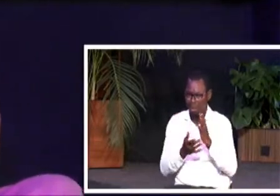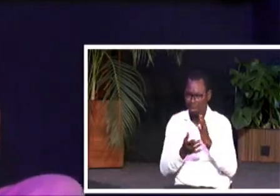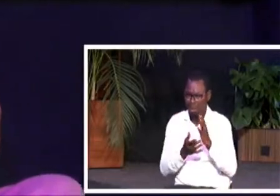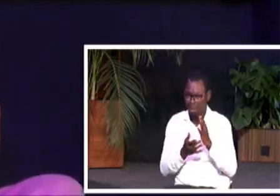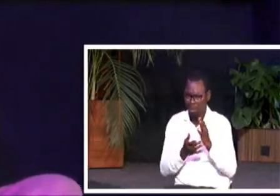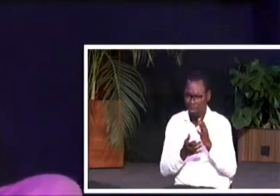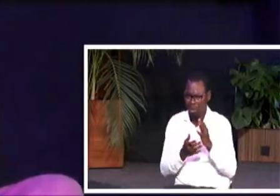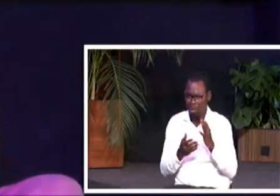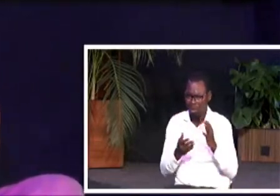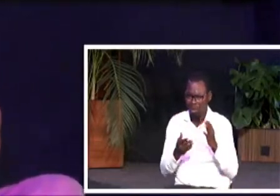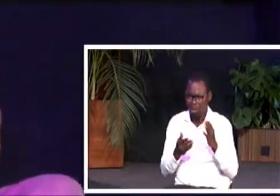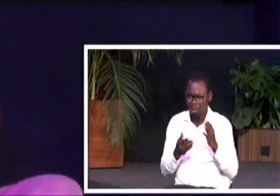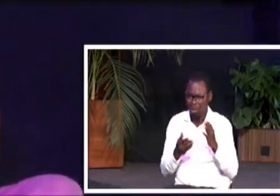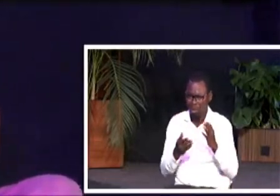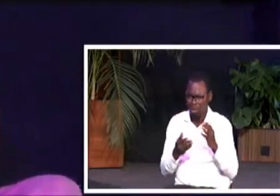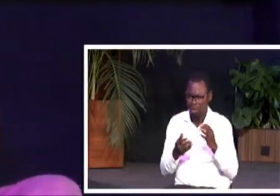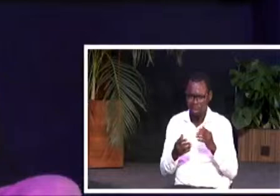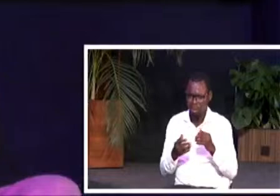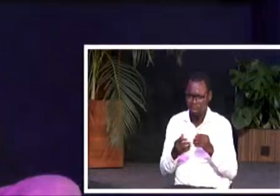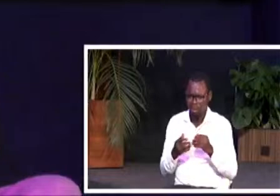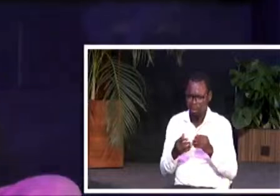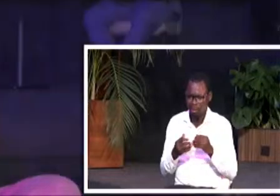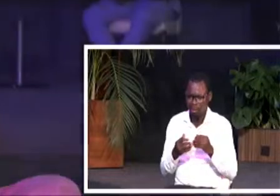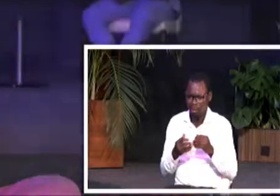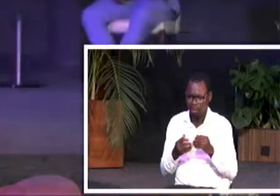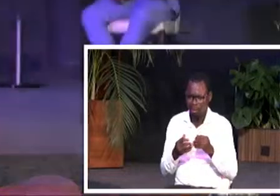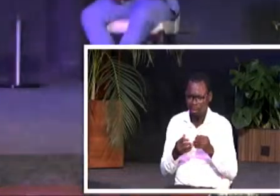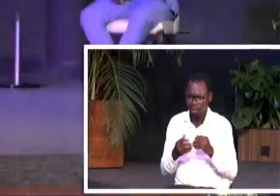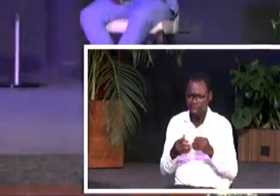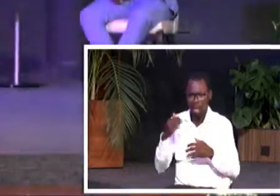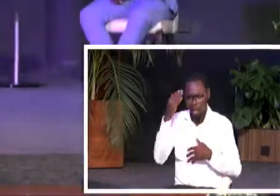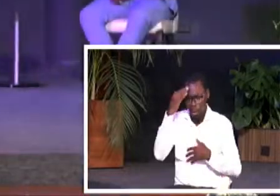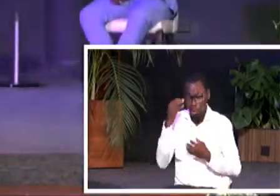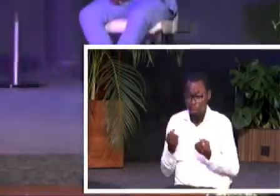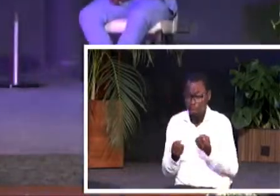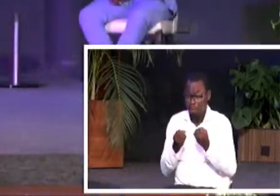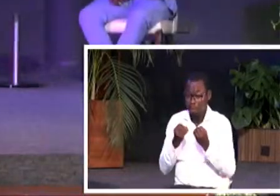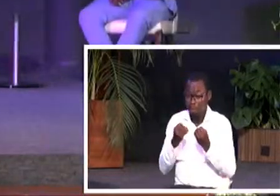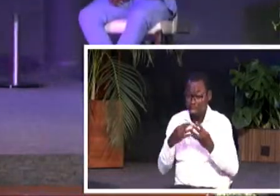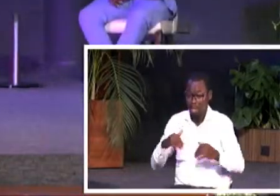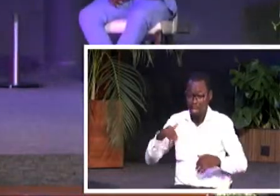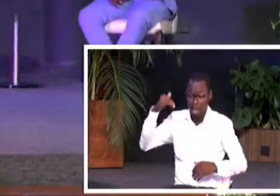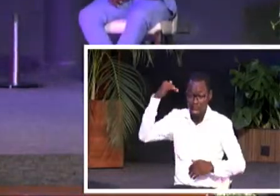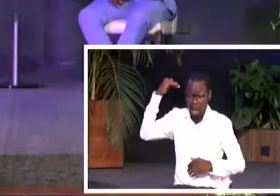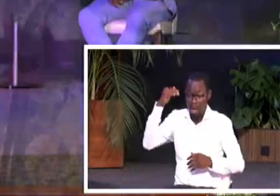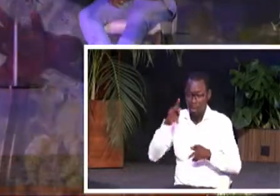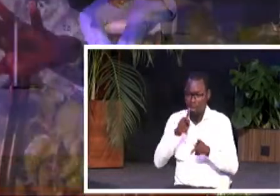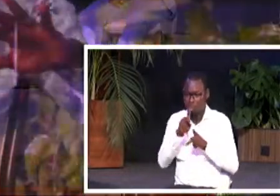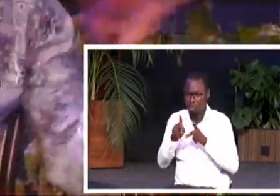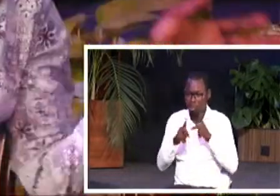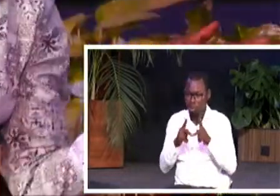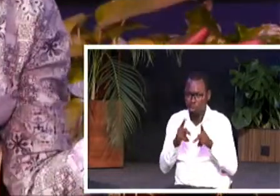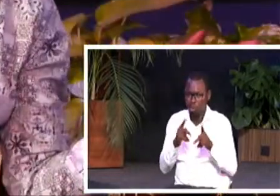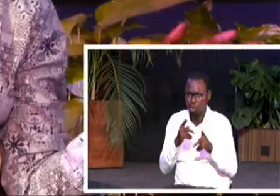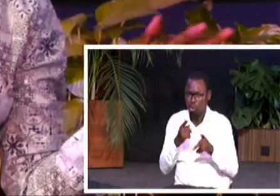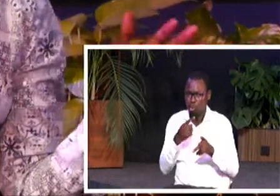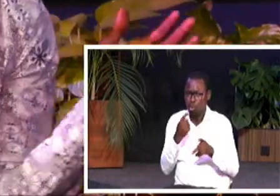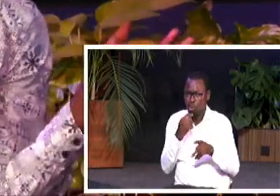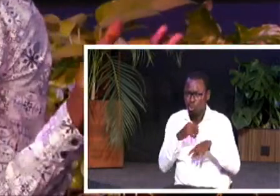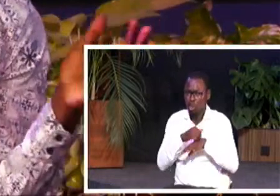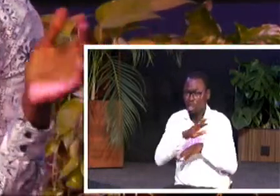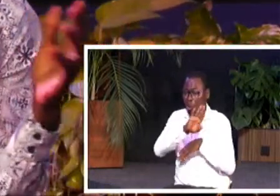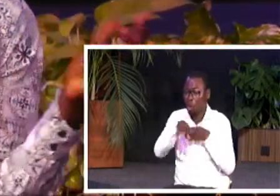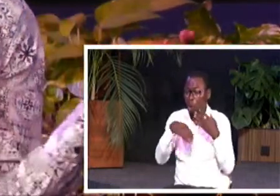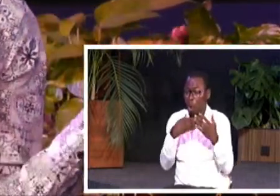attractive, and that's the problem. I know a number of top-level corporate people who spend all their weekends on